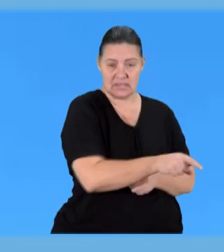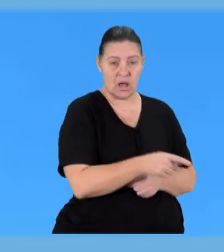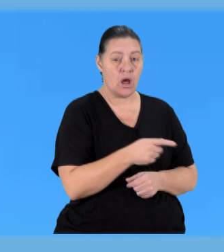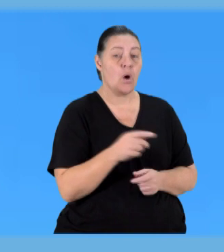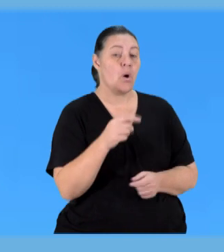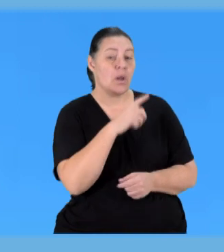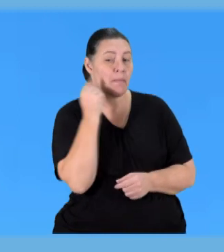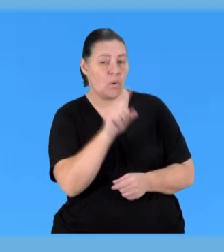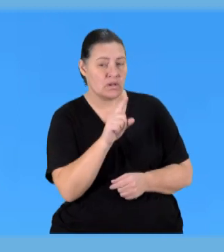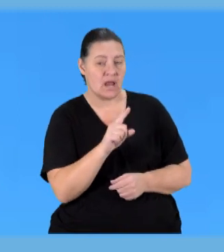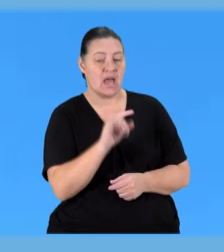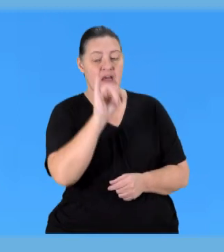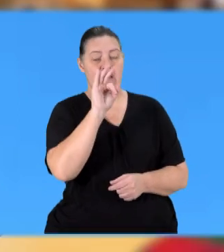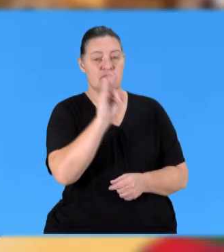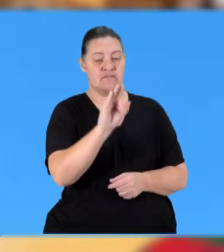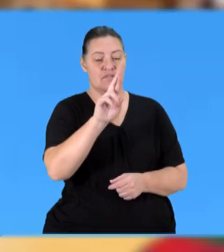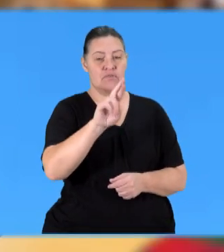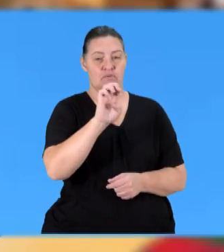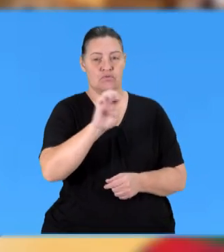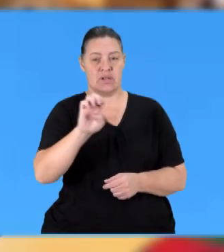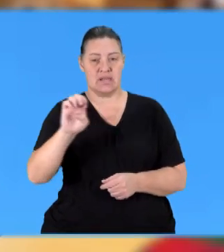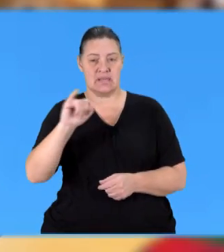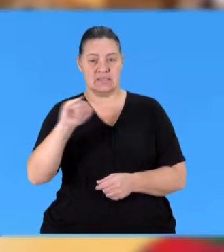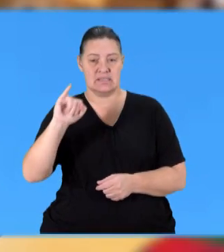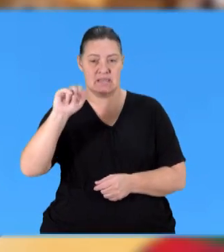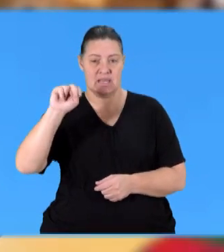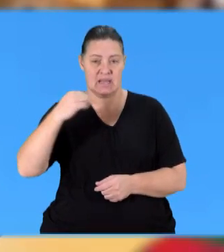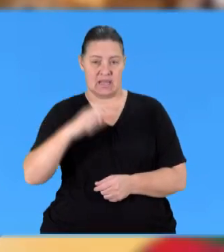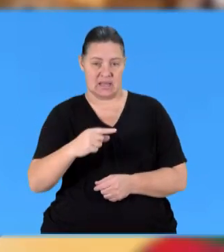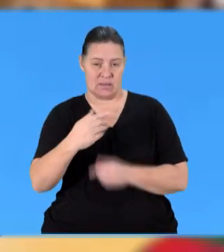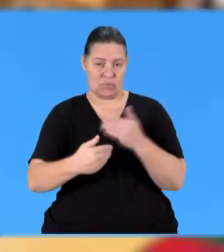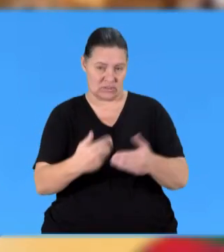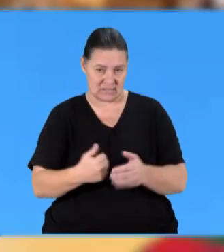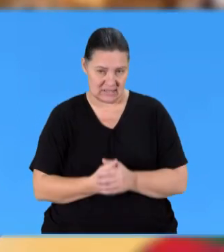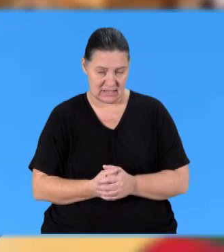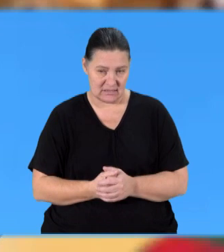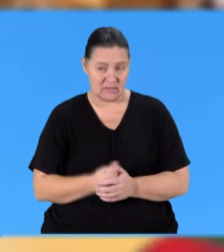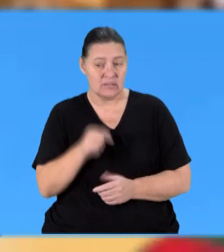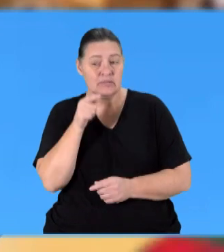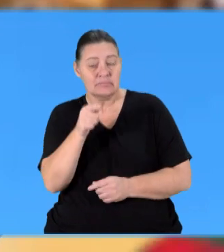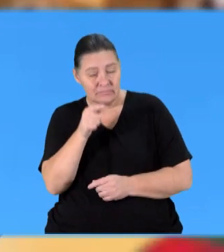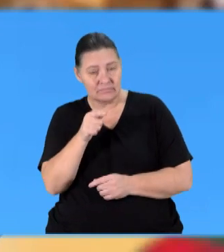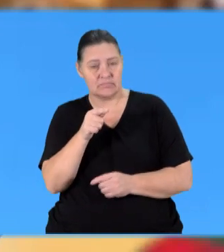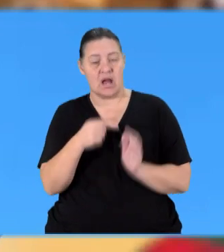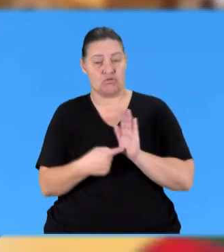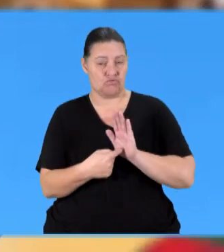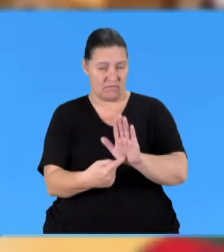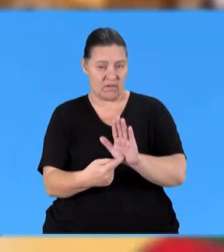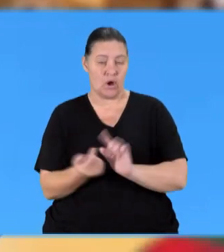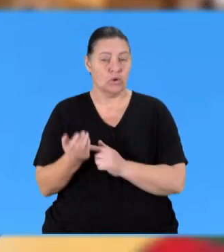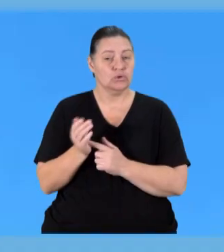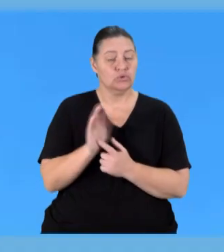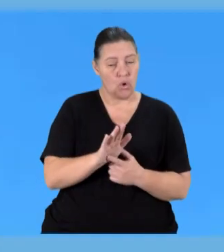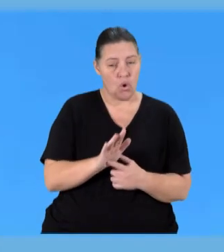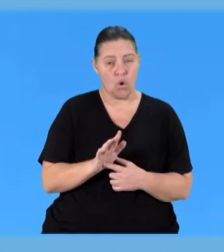is called a freezing process. Now, what's important to remember, learners, is that this is the graph that shows the